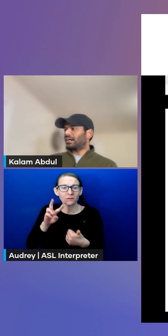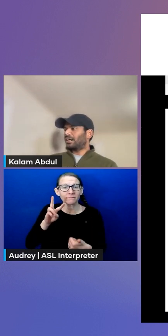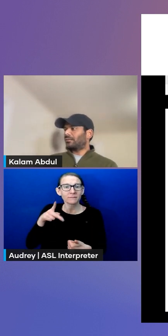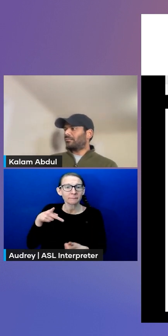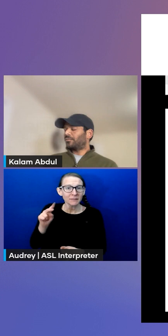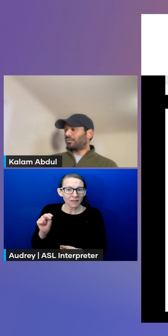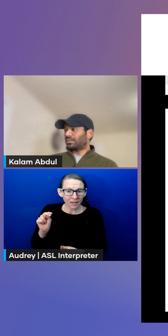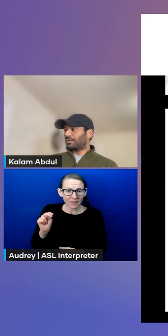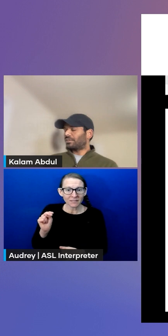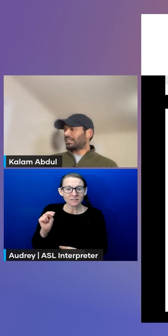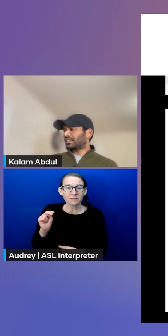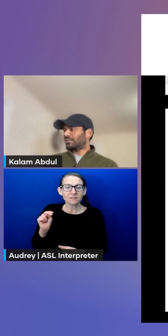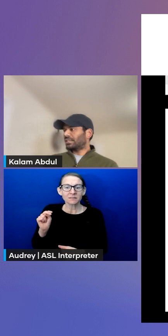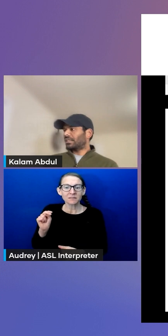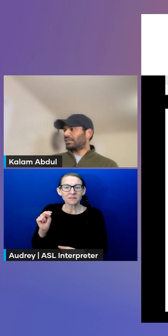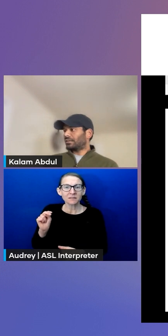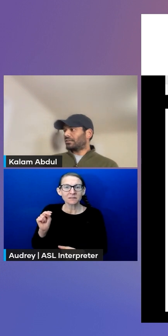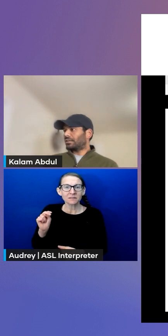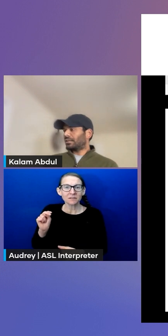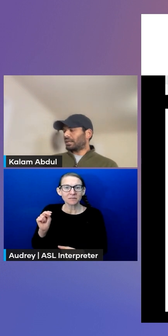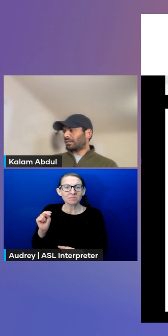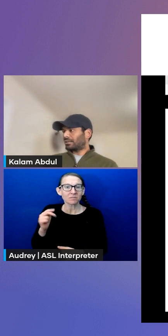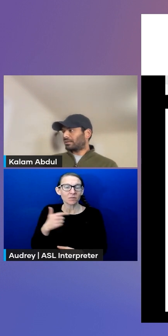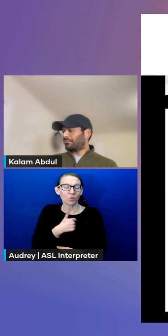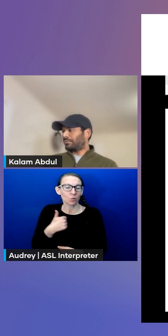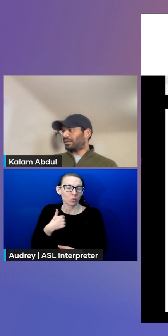and we were able to successfully